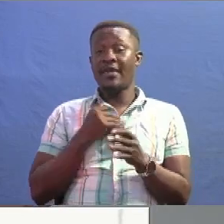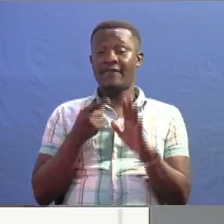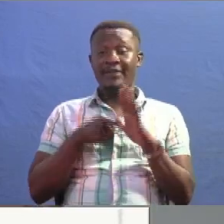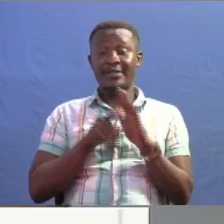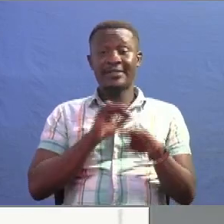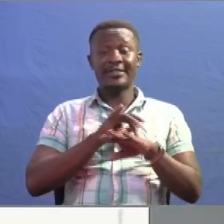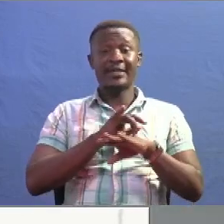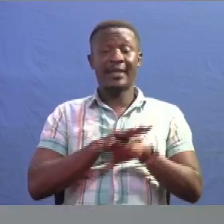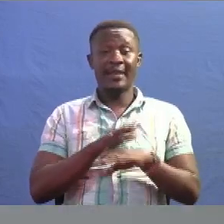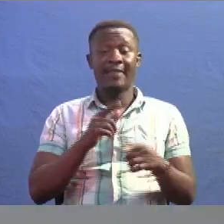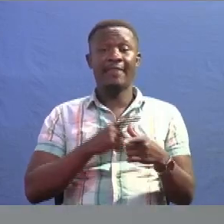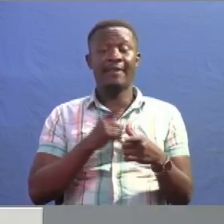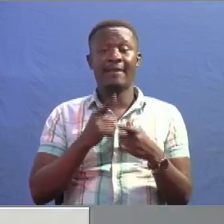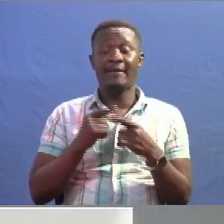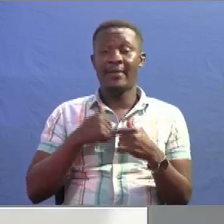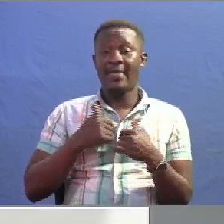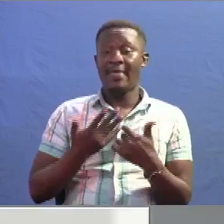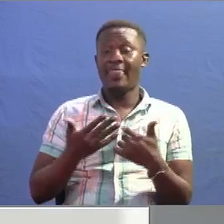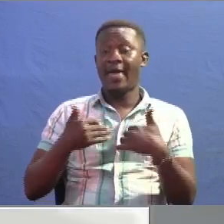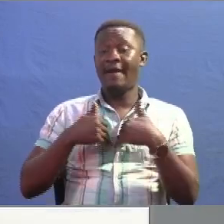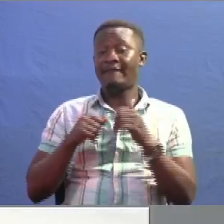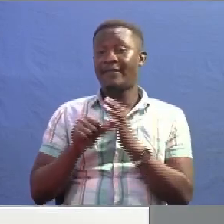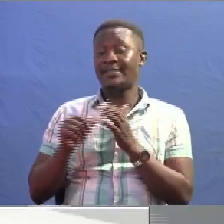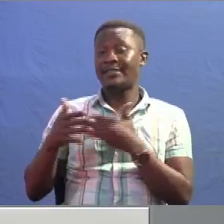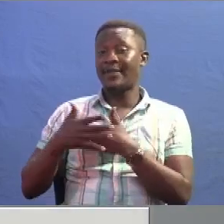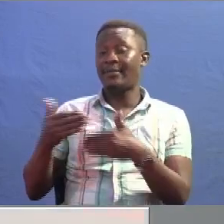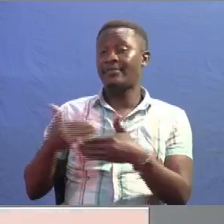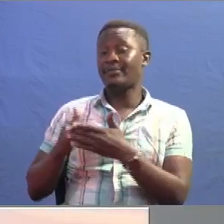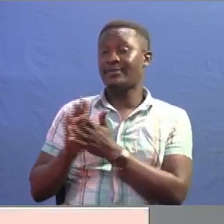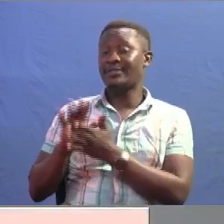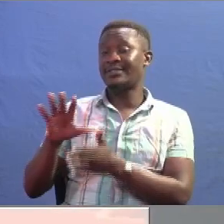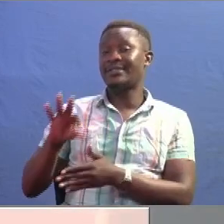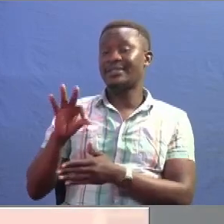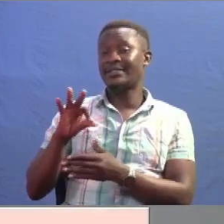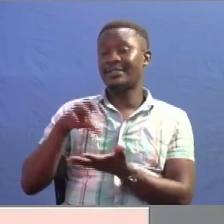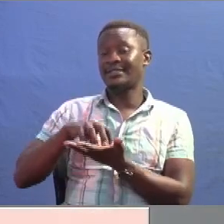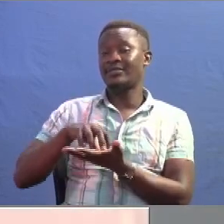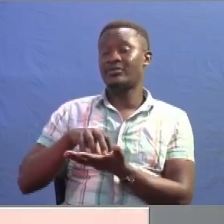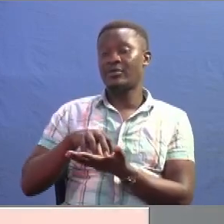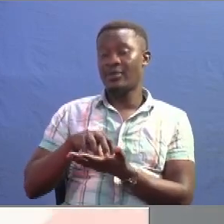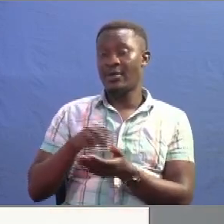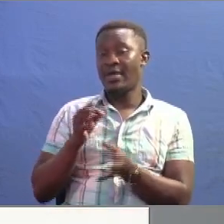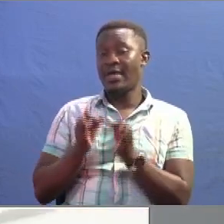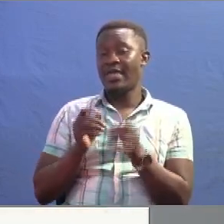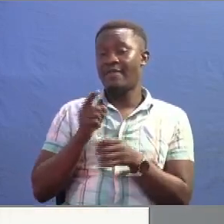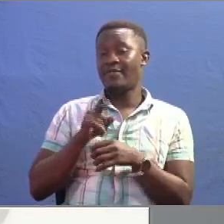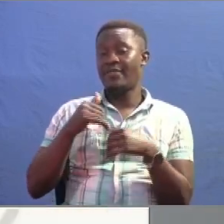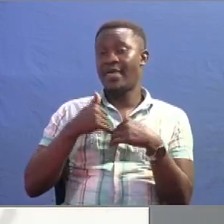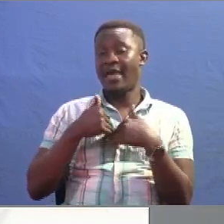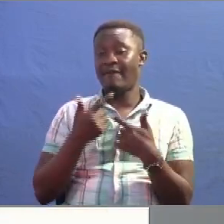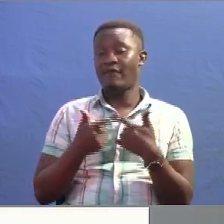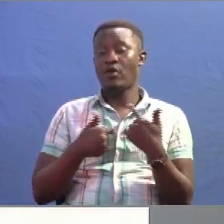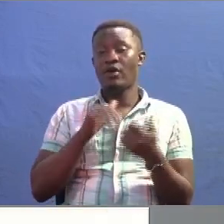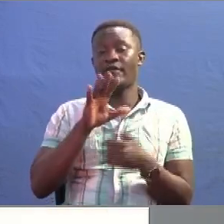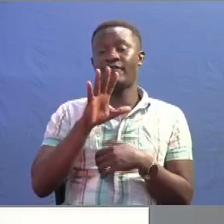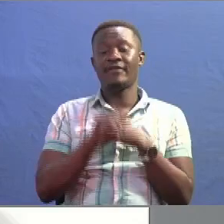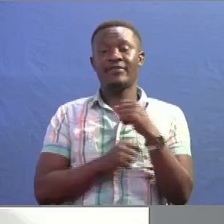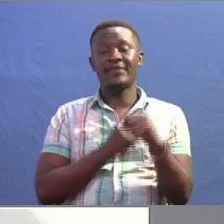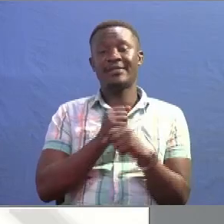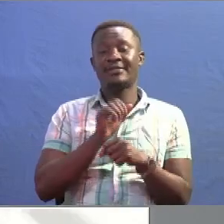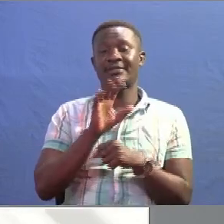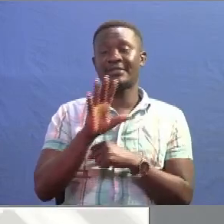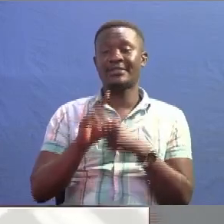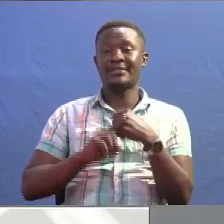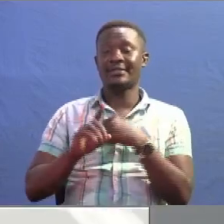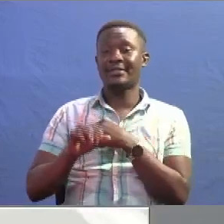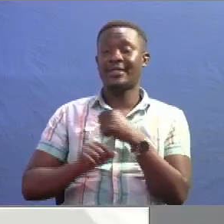early, then the rehabilitation process takes very few sessions. If they have gone 5 years, 8 years, they are